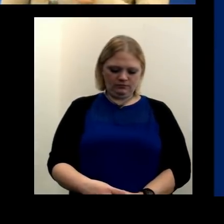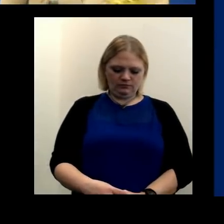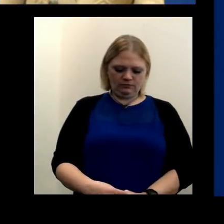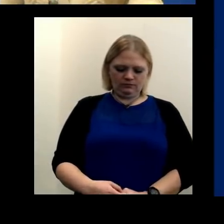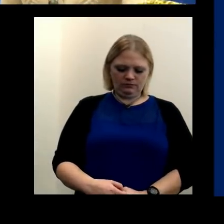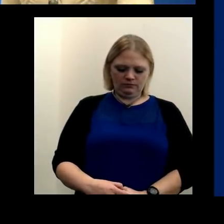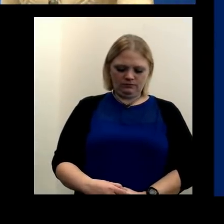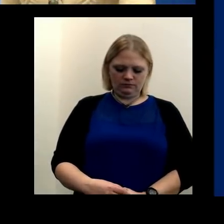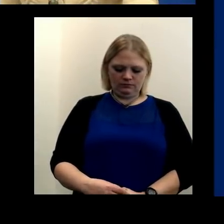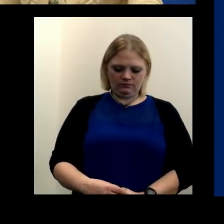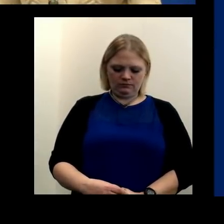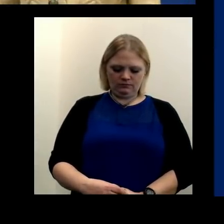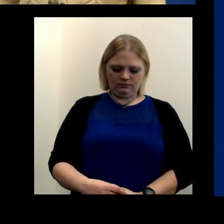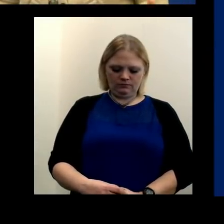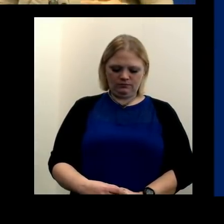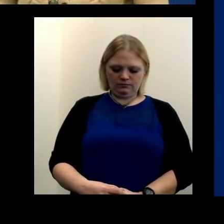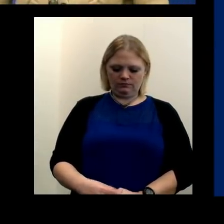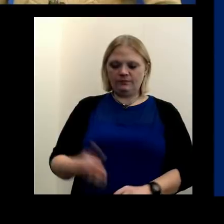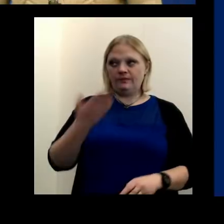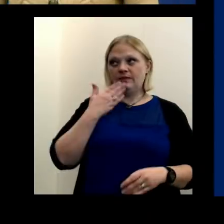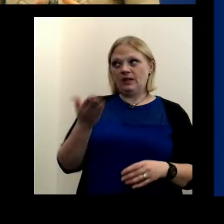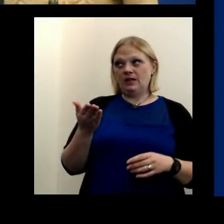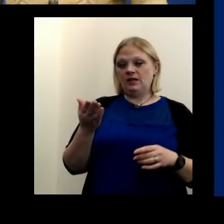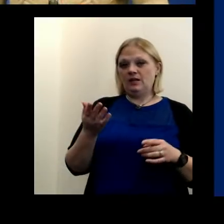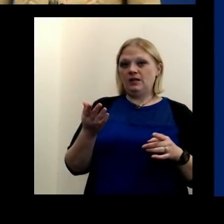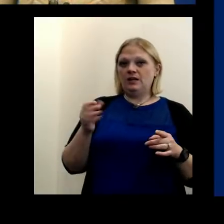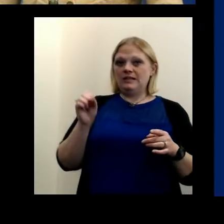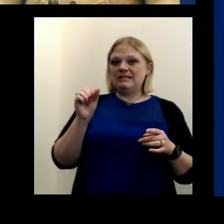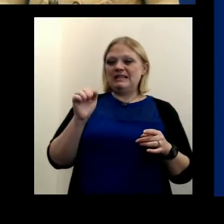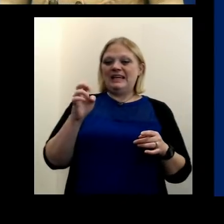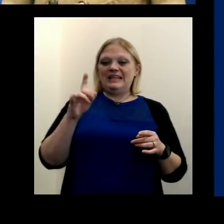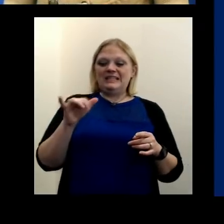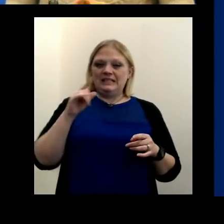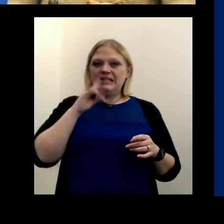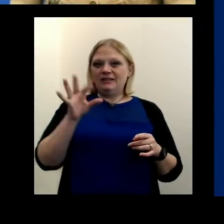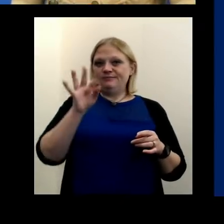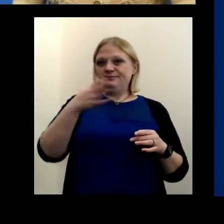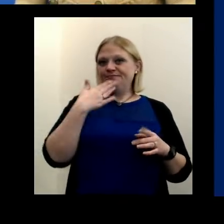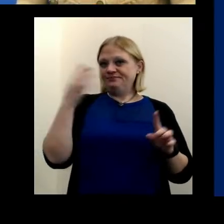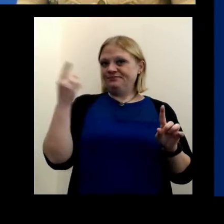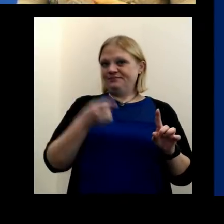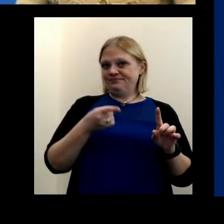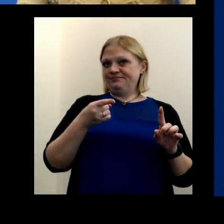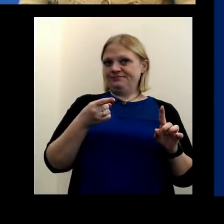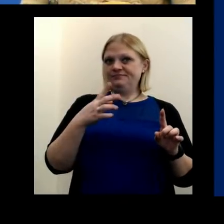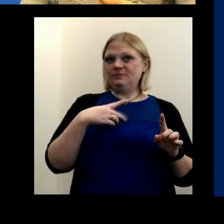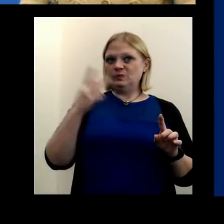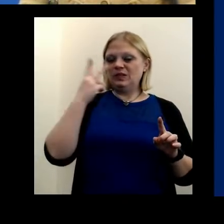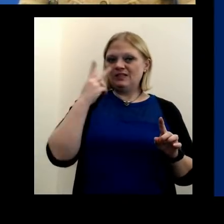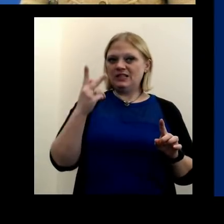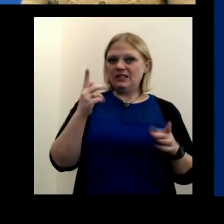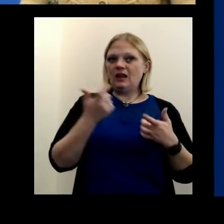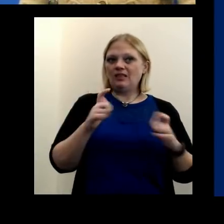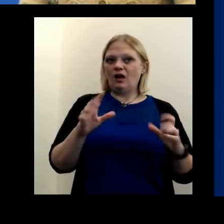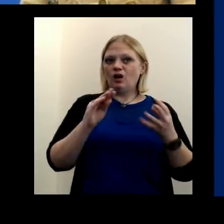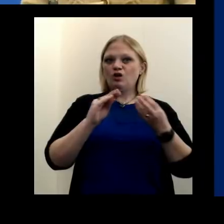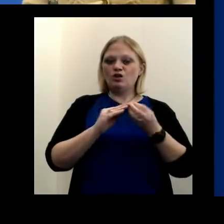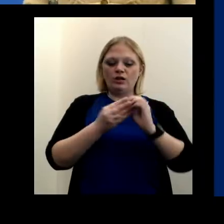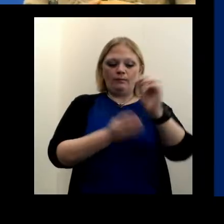Thank you. So, Sandy, you do bring up a good point. I mean, we have seen, quite a large number